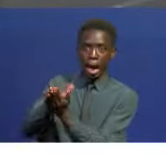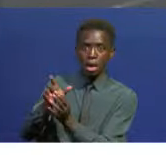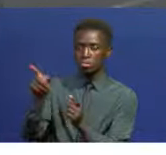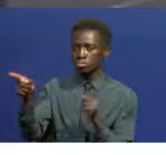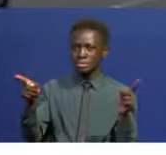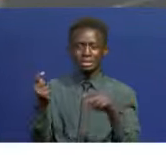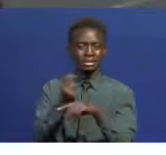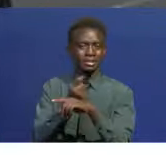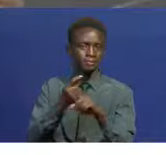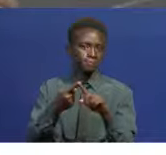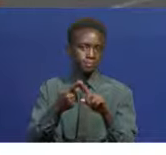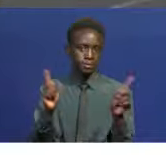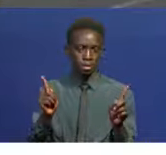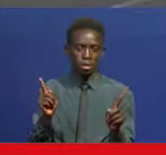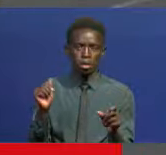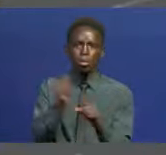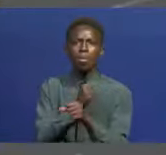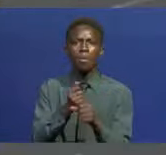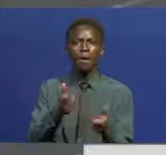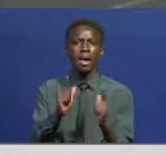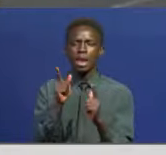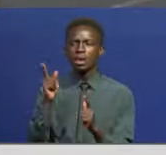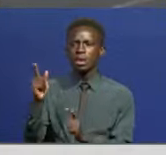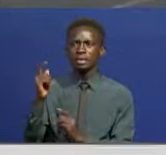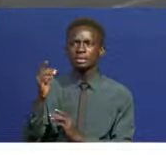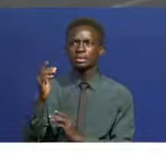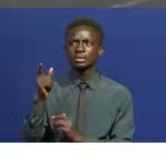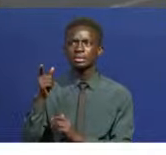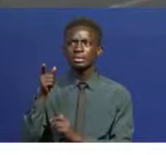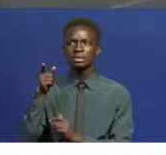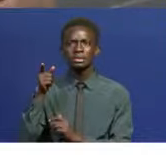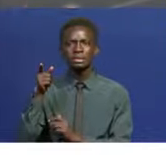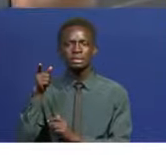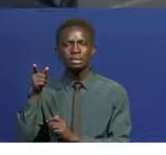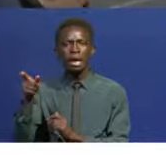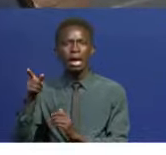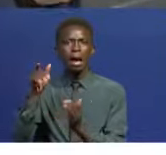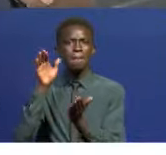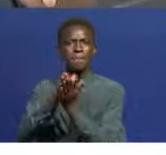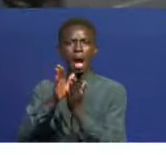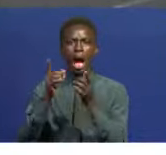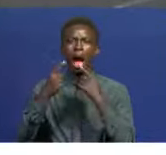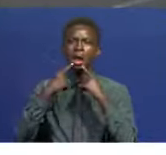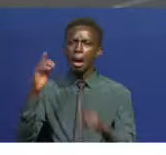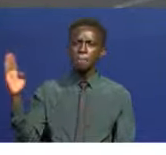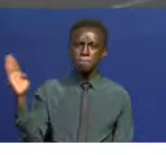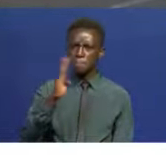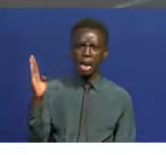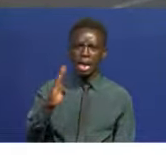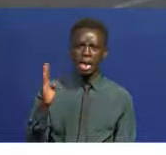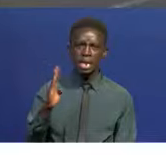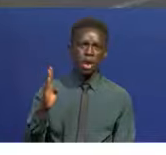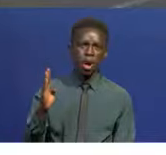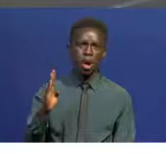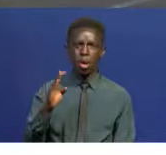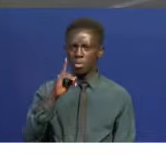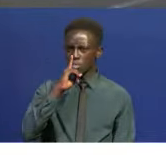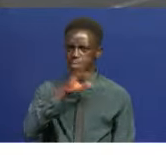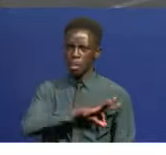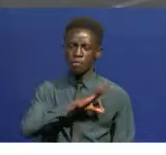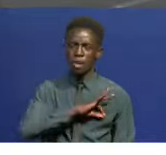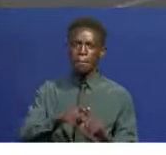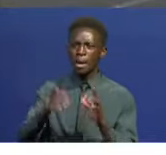of commercial institutions announcing billions of shillings profit and the guard who is standing at the gate is being paid 10,000 and we